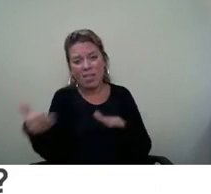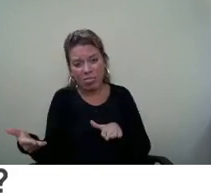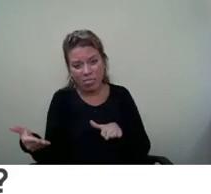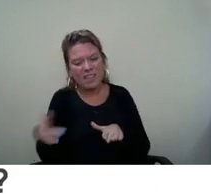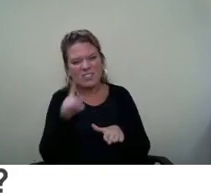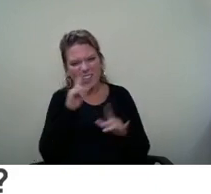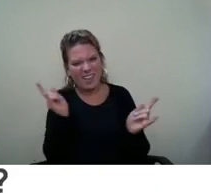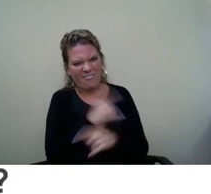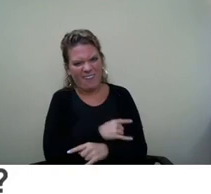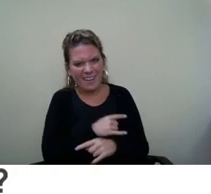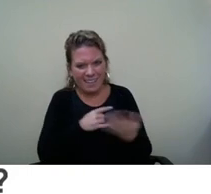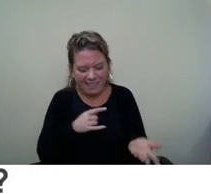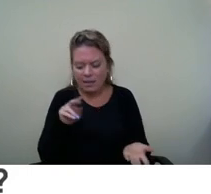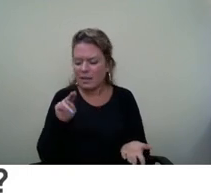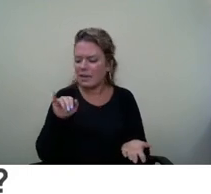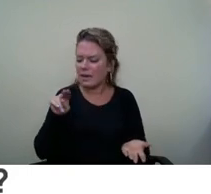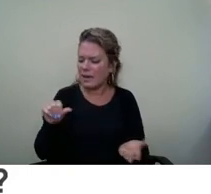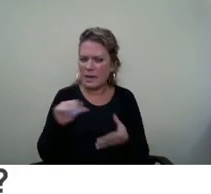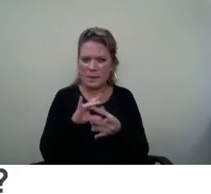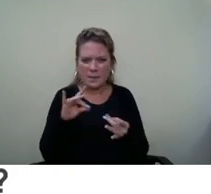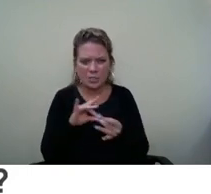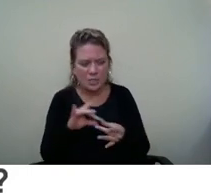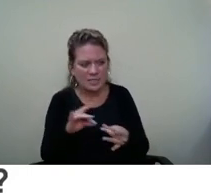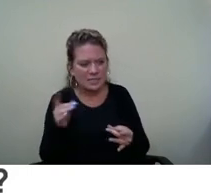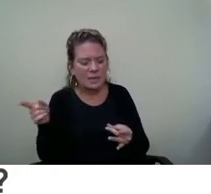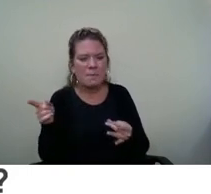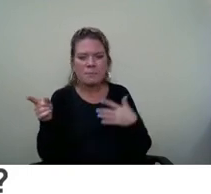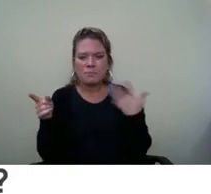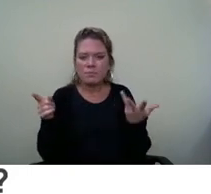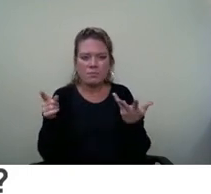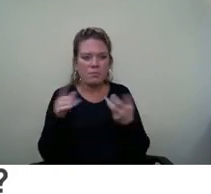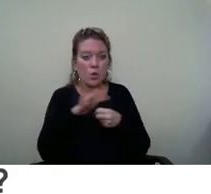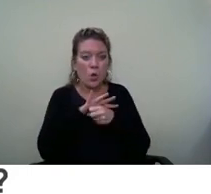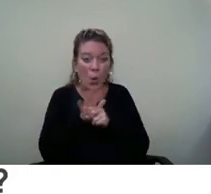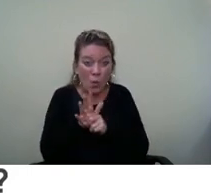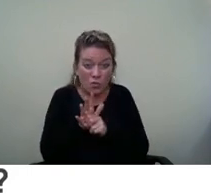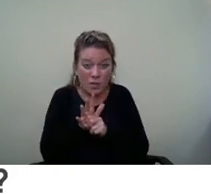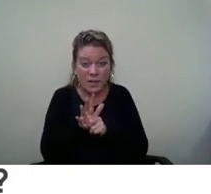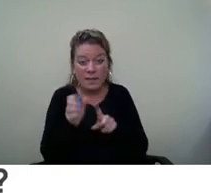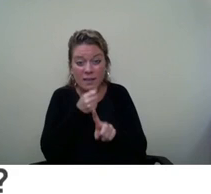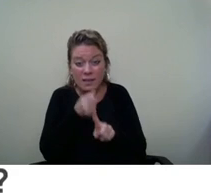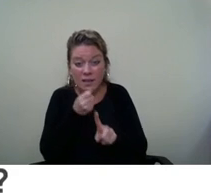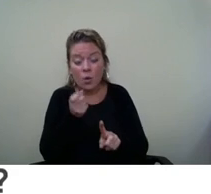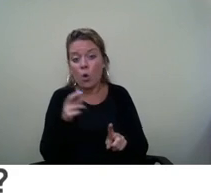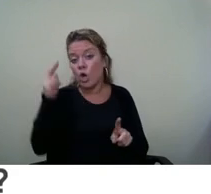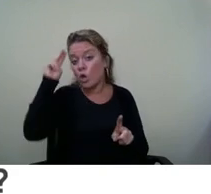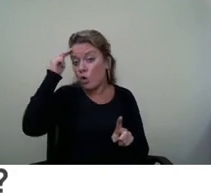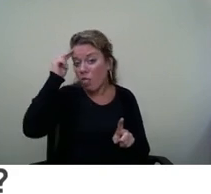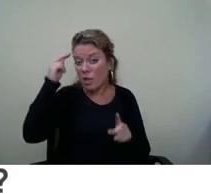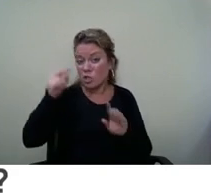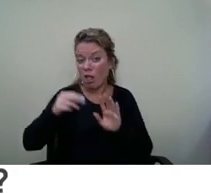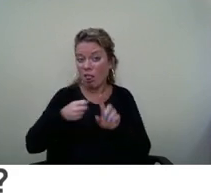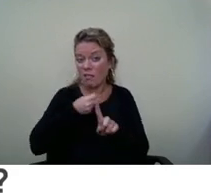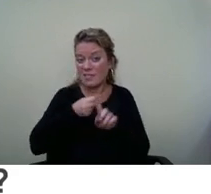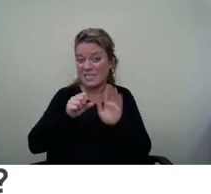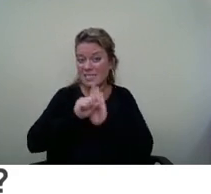because, like Nina mentioned, long COVID or having neurological symptoms after